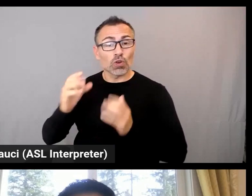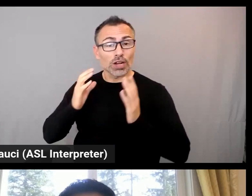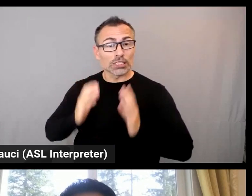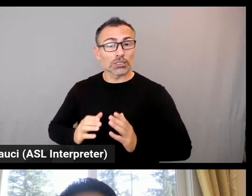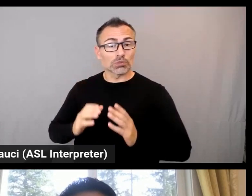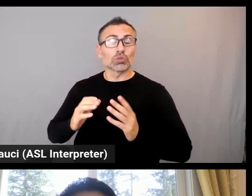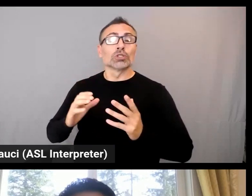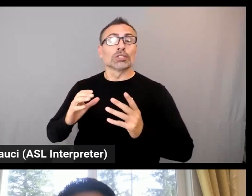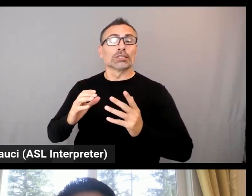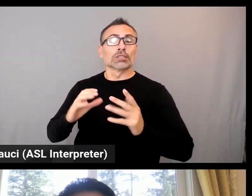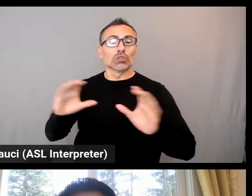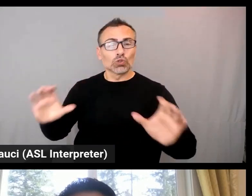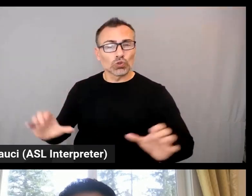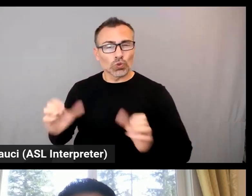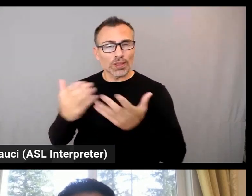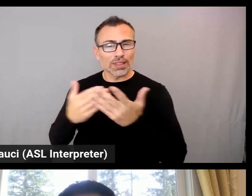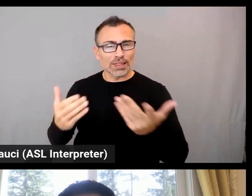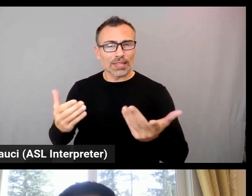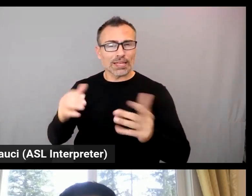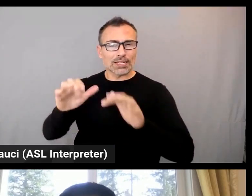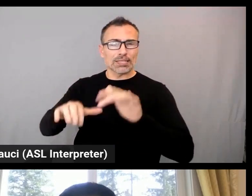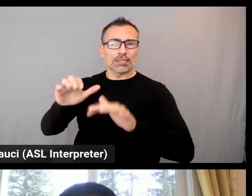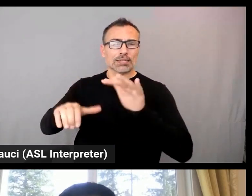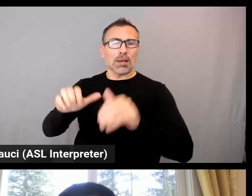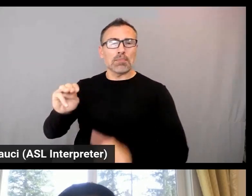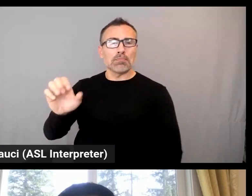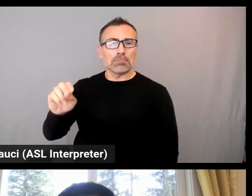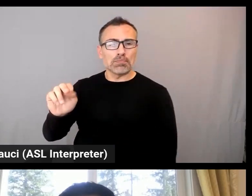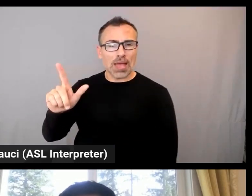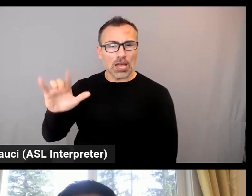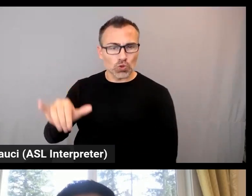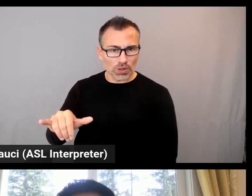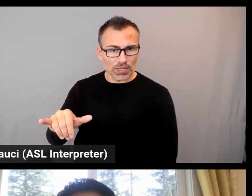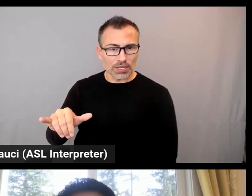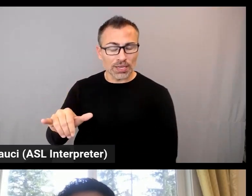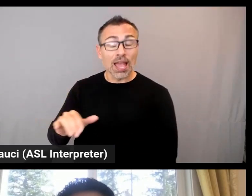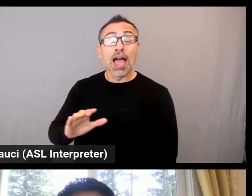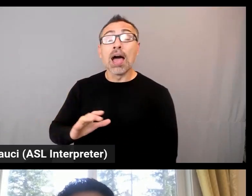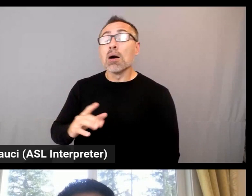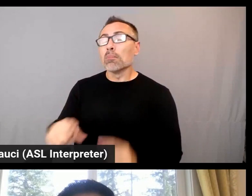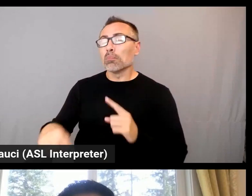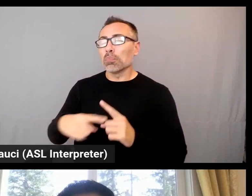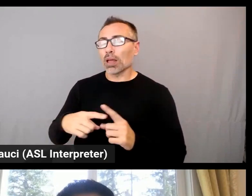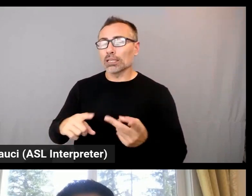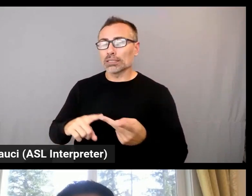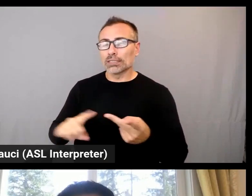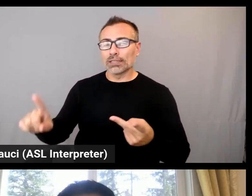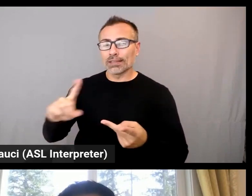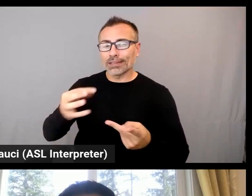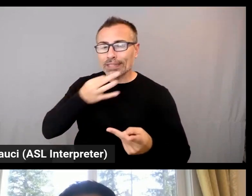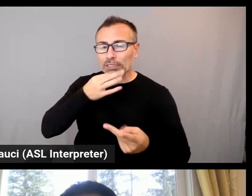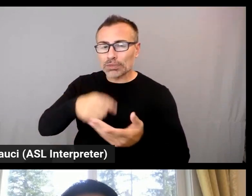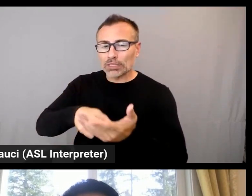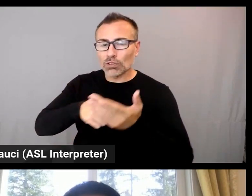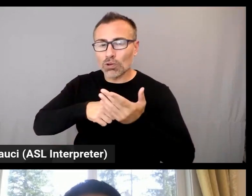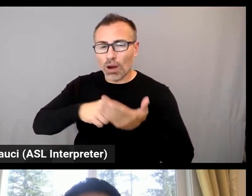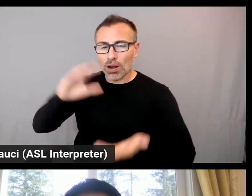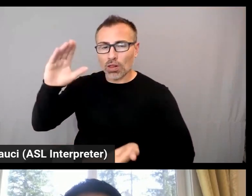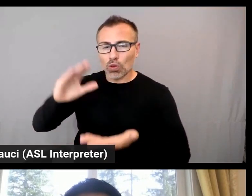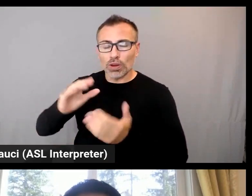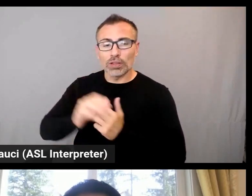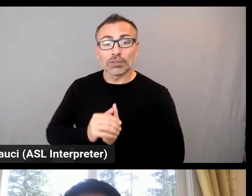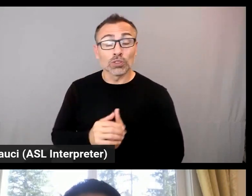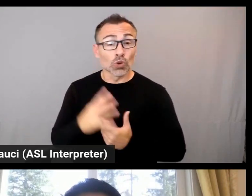manually and to lower the expertise bar needed. So this includes both performance and security.